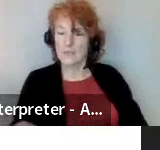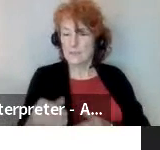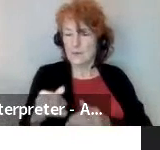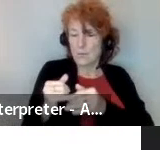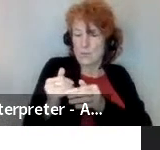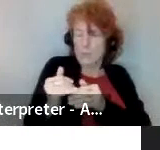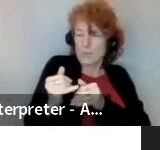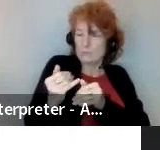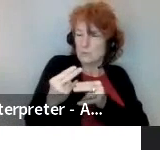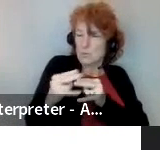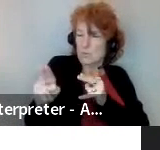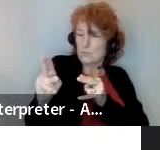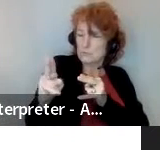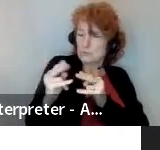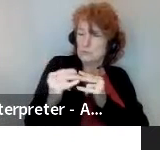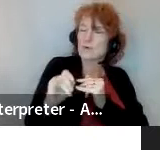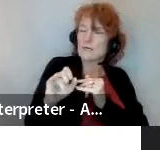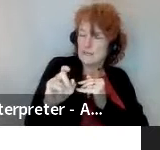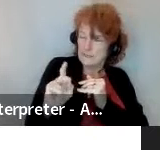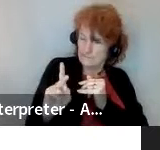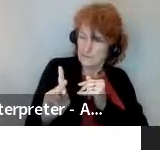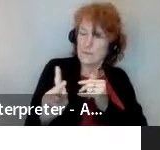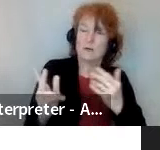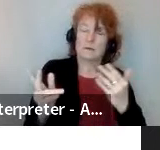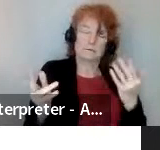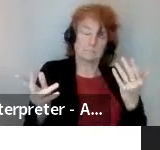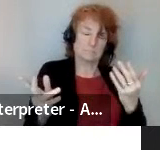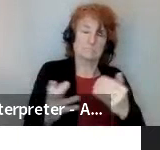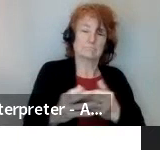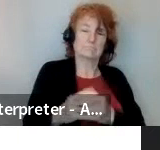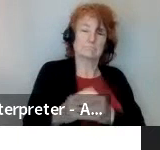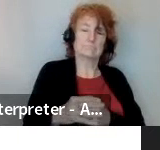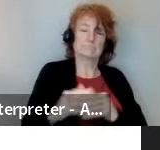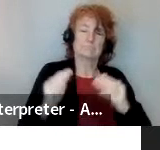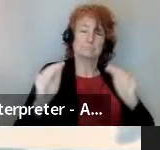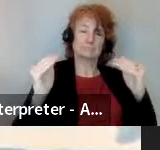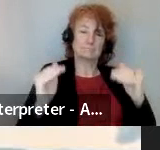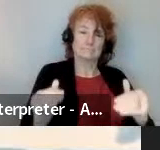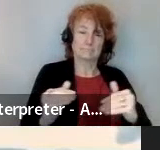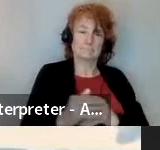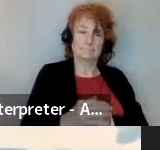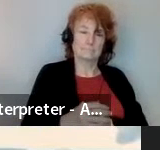while respecting the built form of our low-density neighborhoods. Next slide, please.